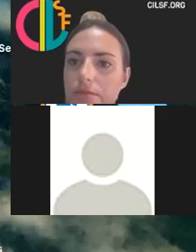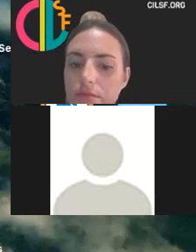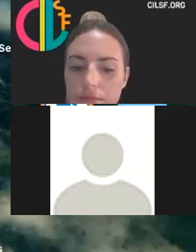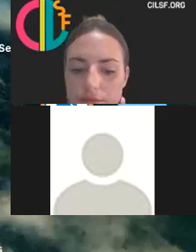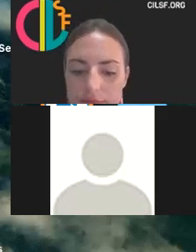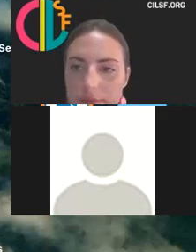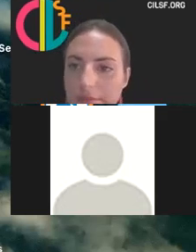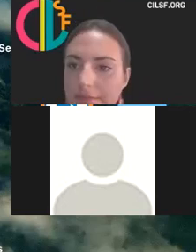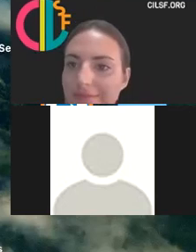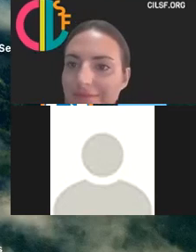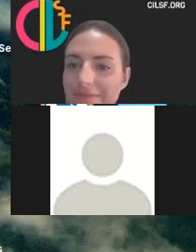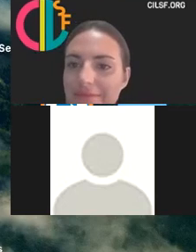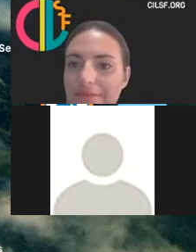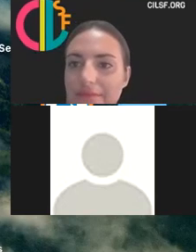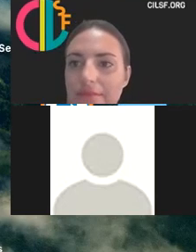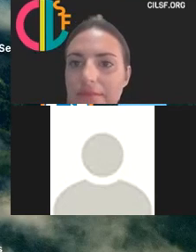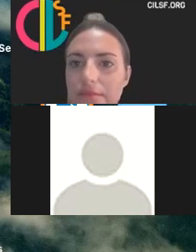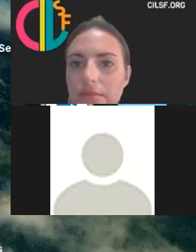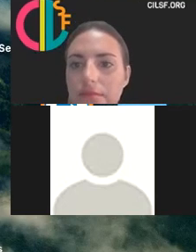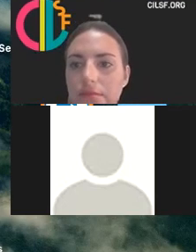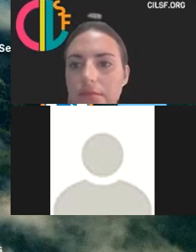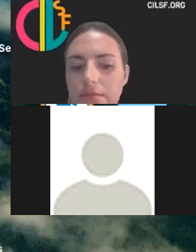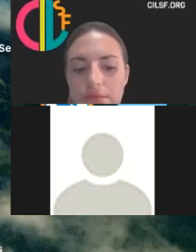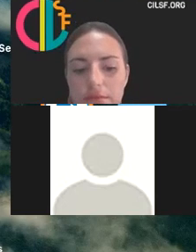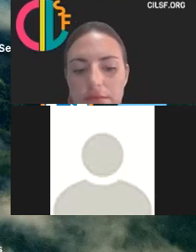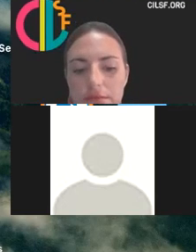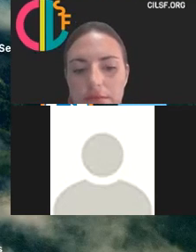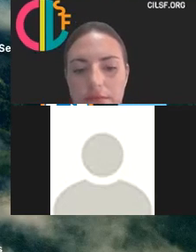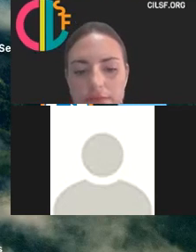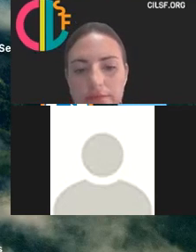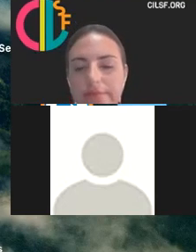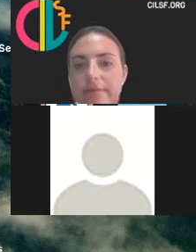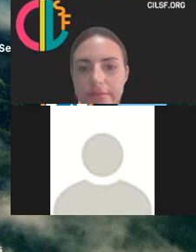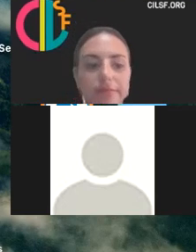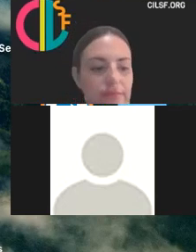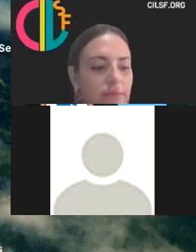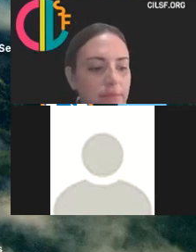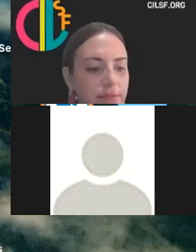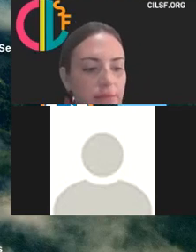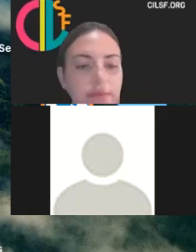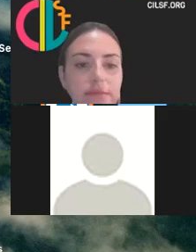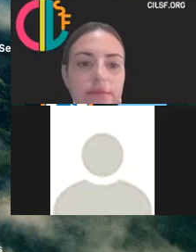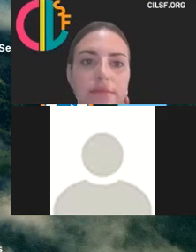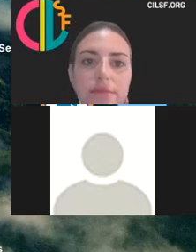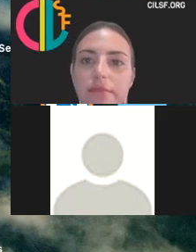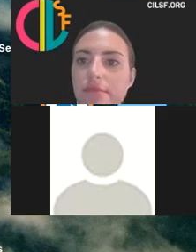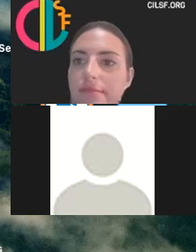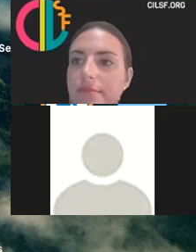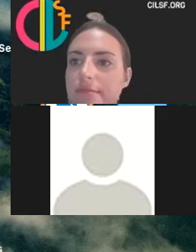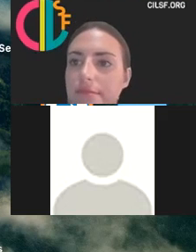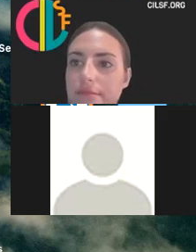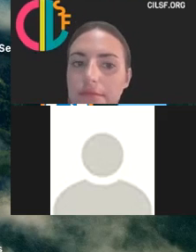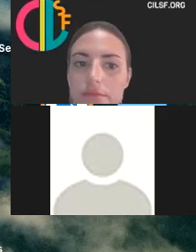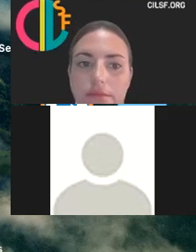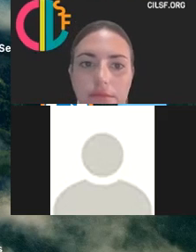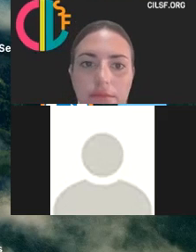Sorry, I don't know what happened here. Give me a second. But basically, I don't even need slides anymore. The training that we do is don't dismiss